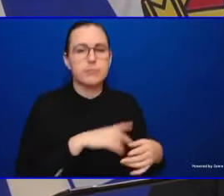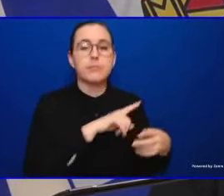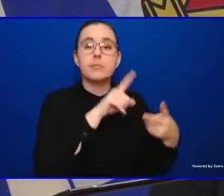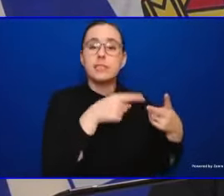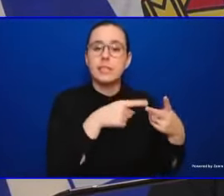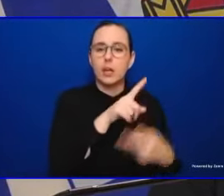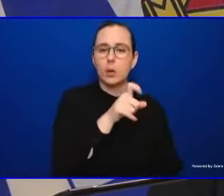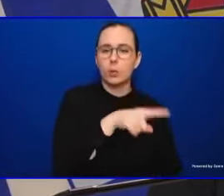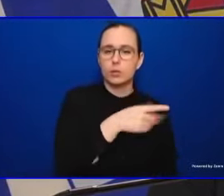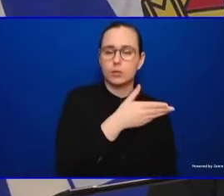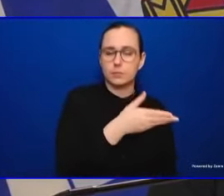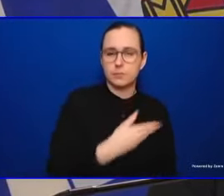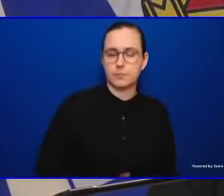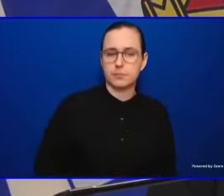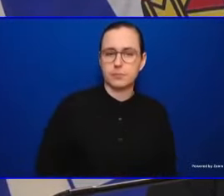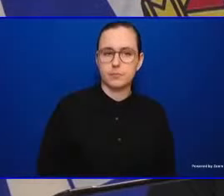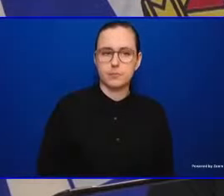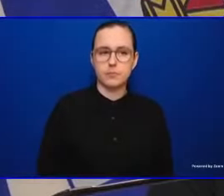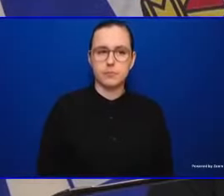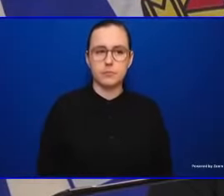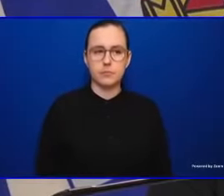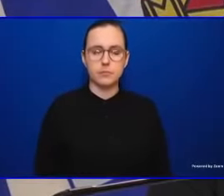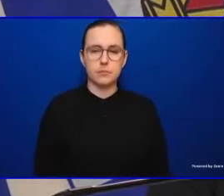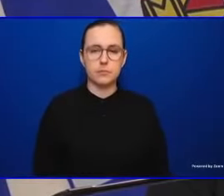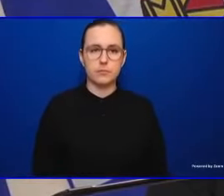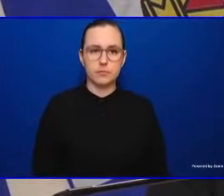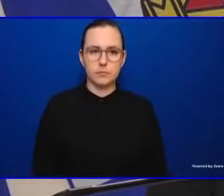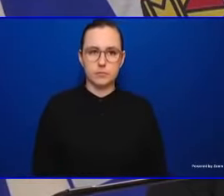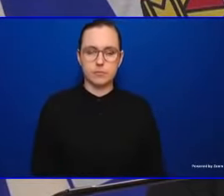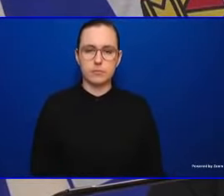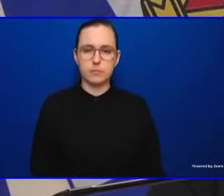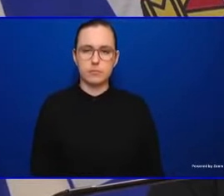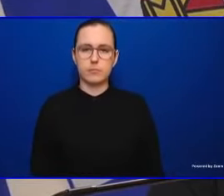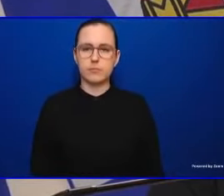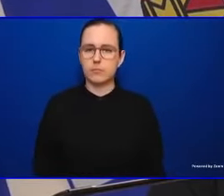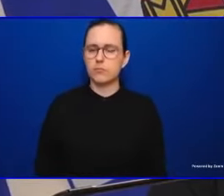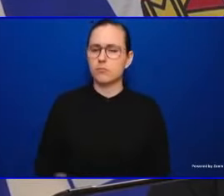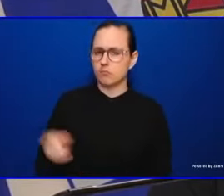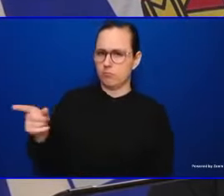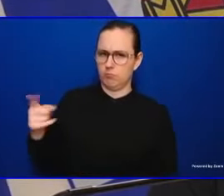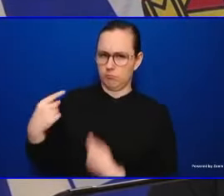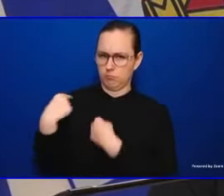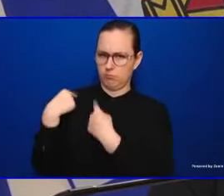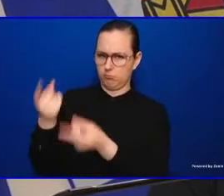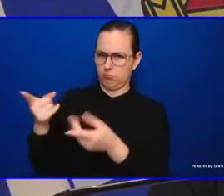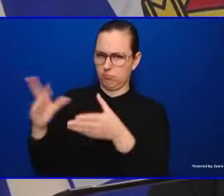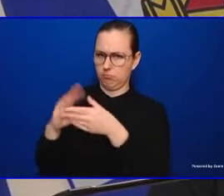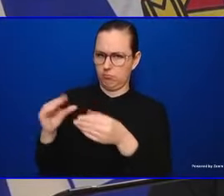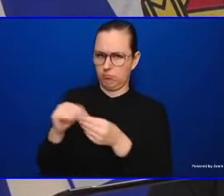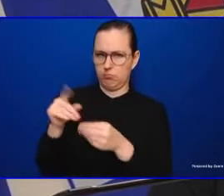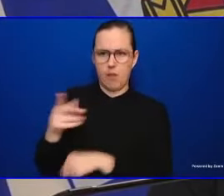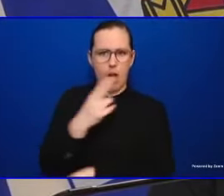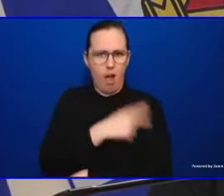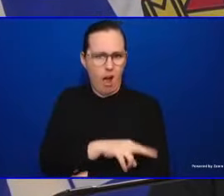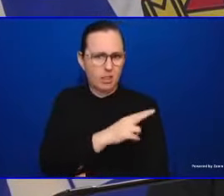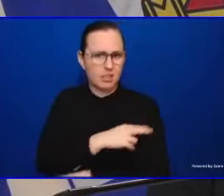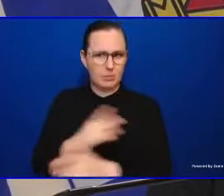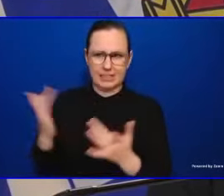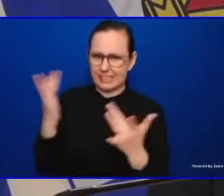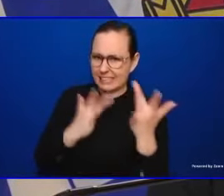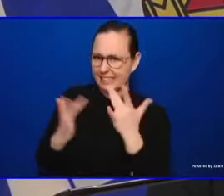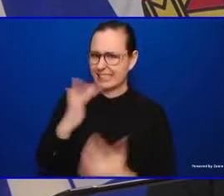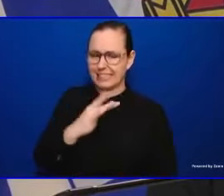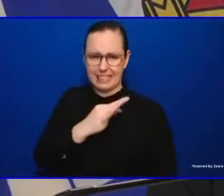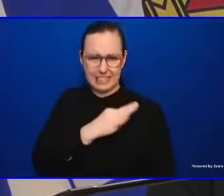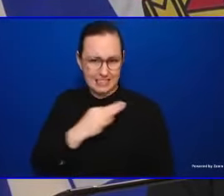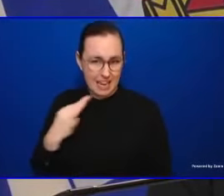about the hospitals and the shortage of staff there, and I know there's some doctors and nurses who are COVID positive, and there was a lot of